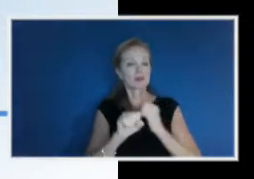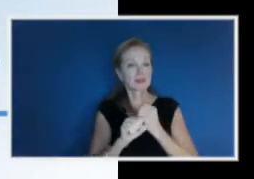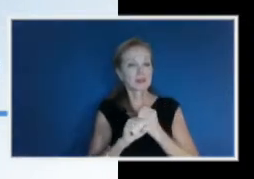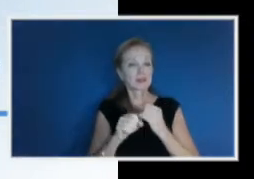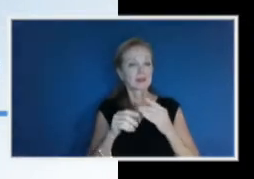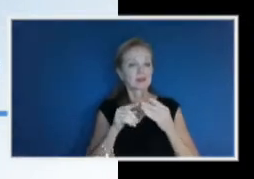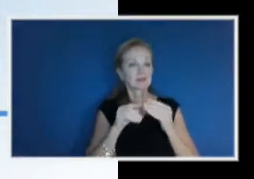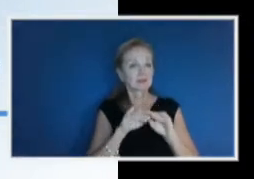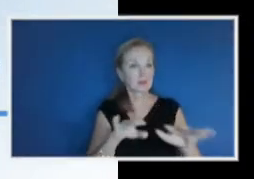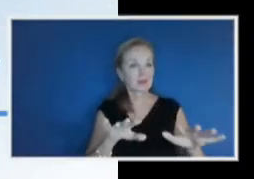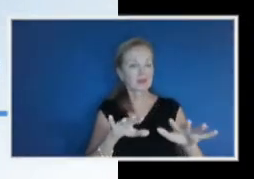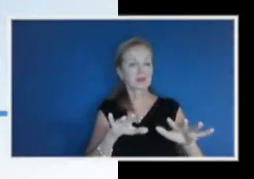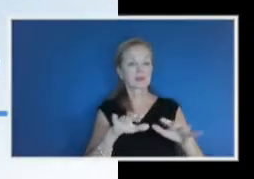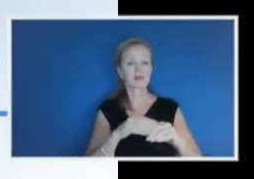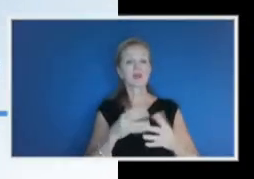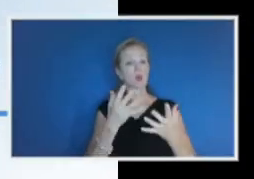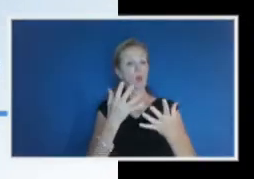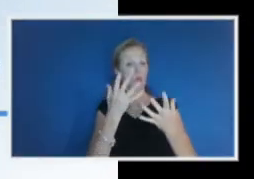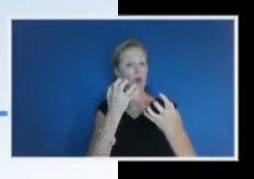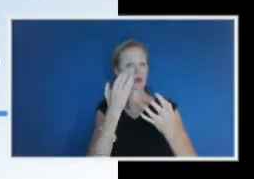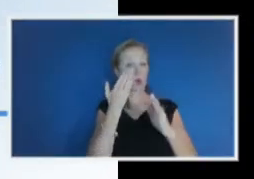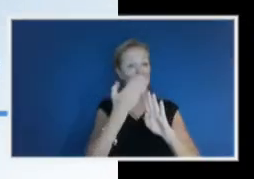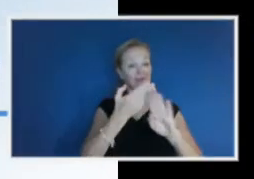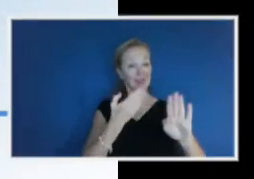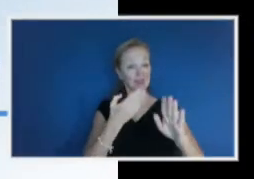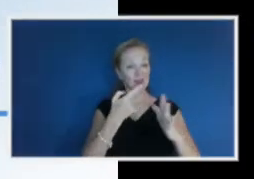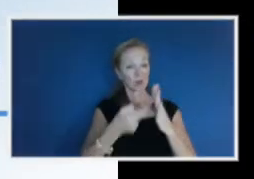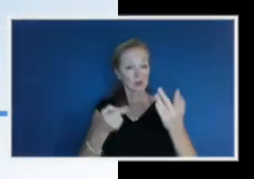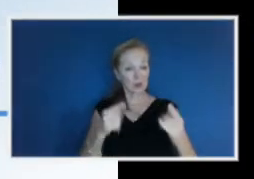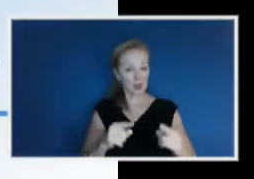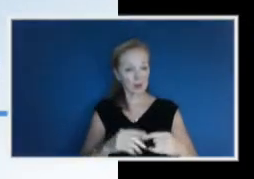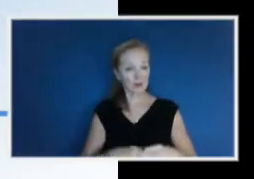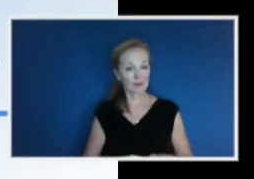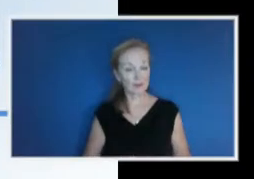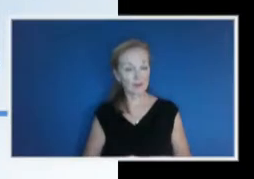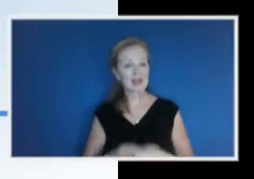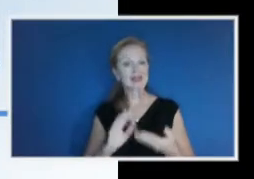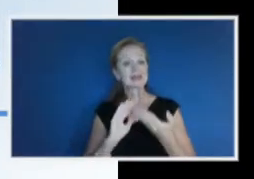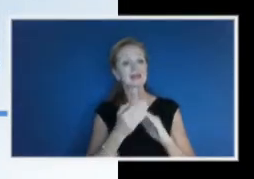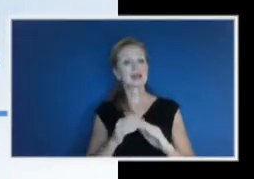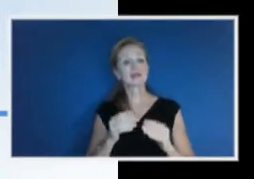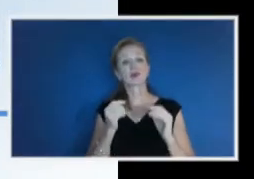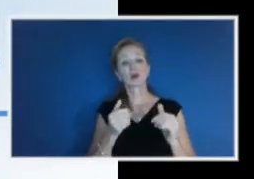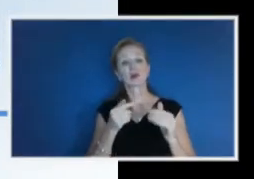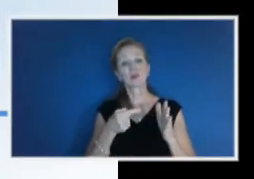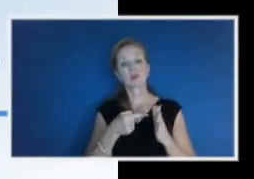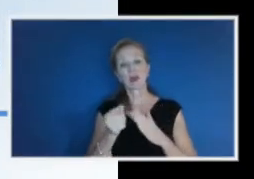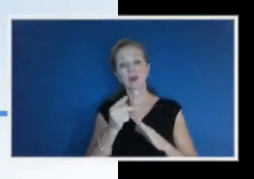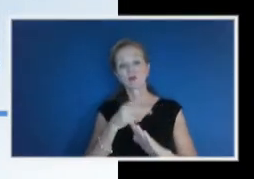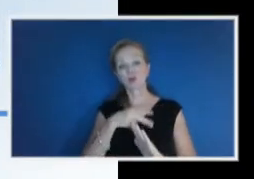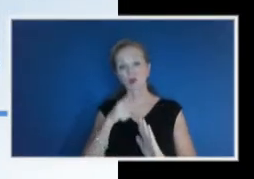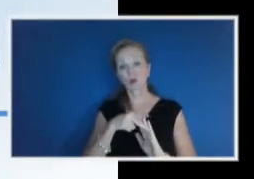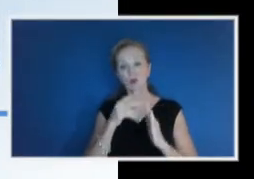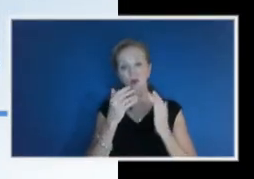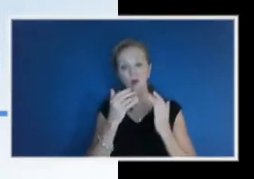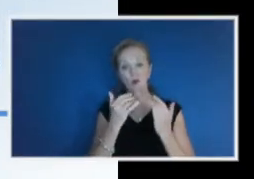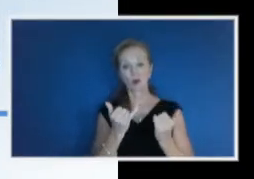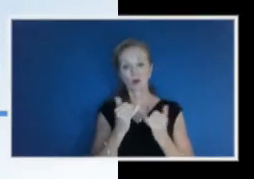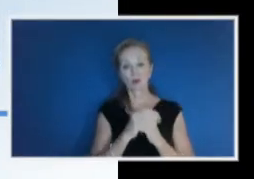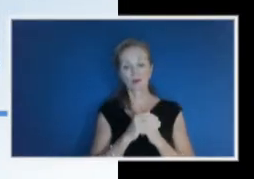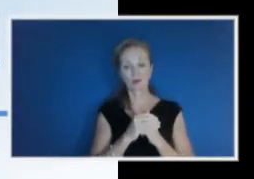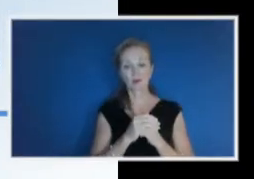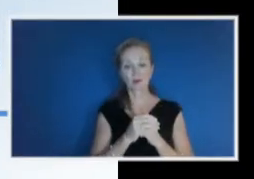So they want to know what's coming up. The city does have a quick pay program currently, and we're